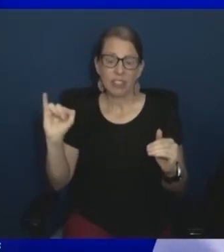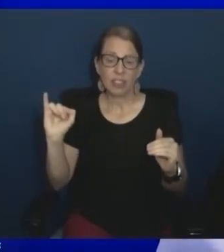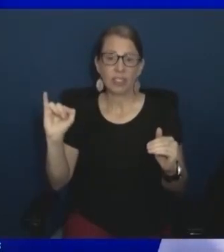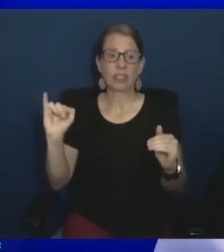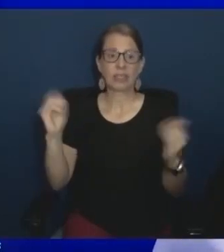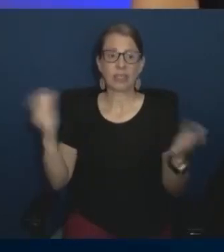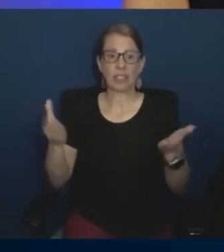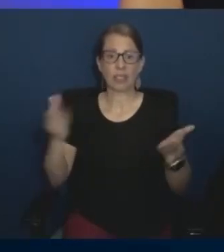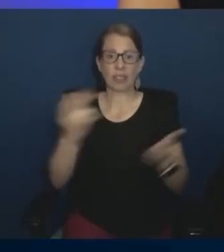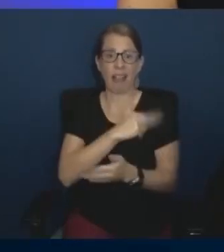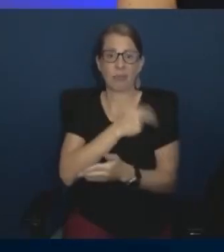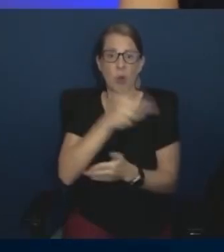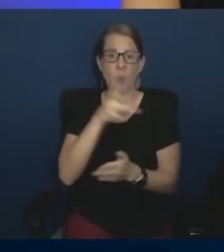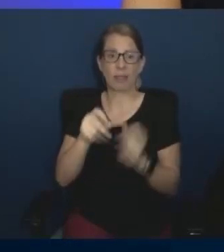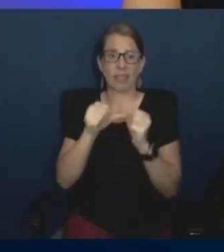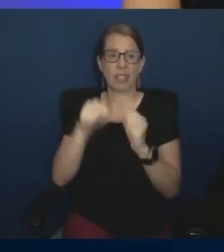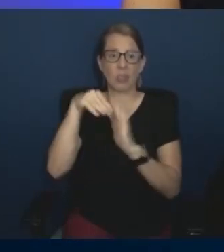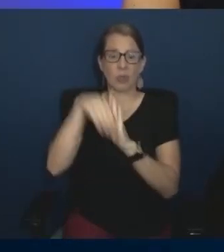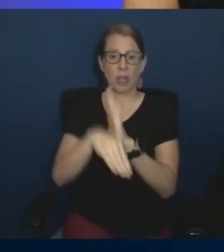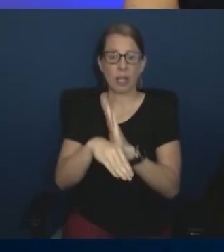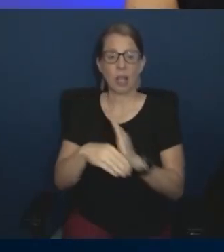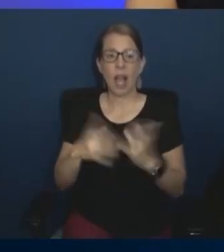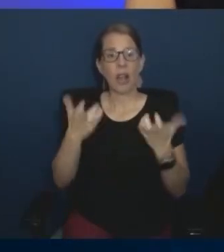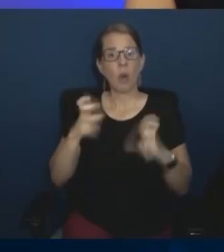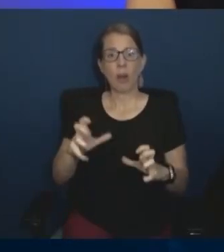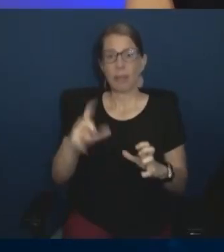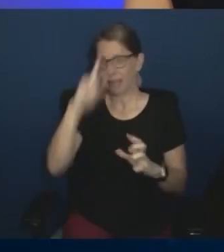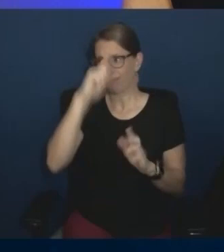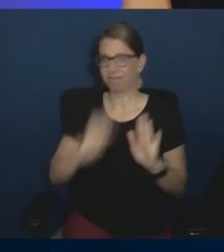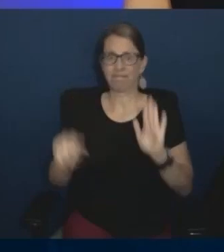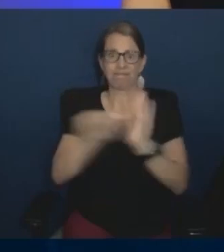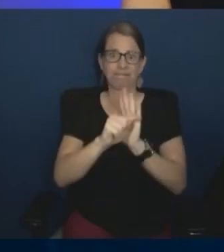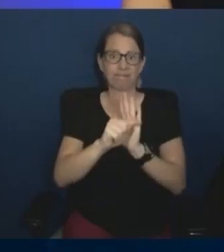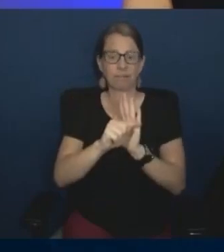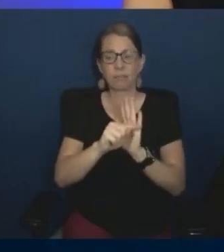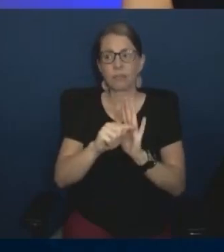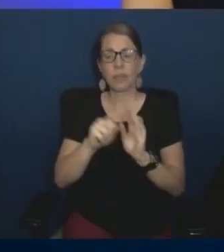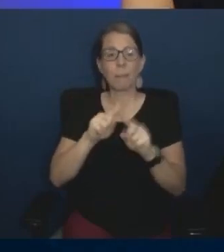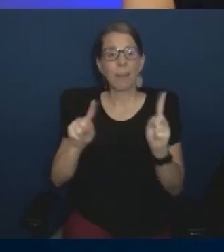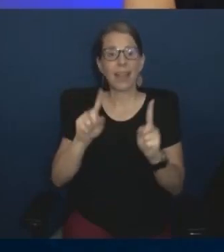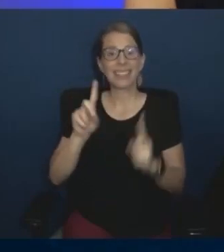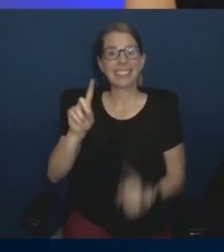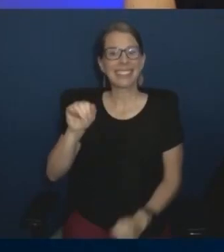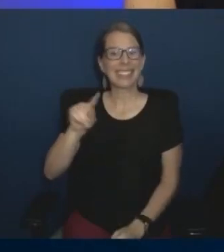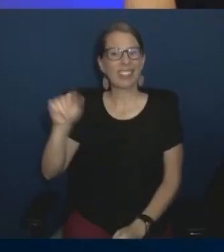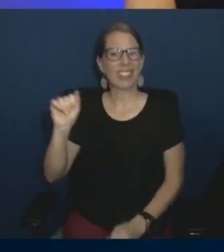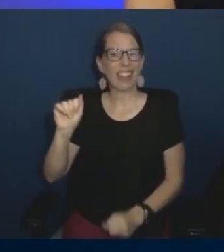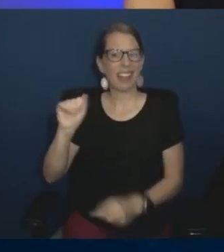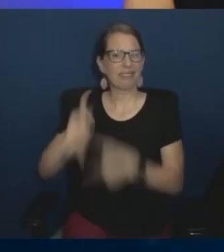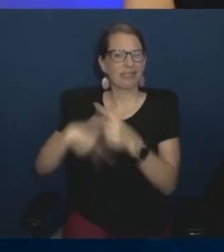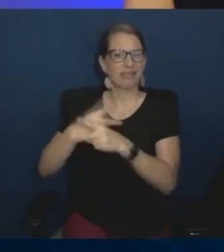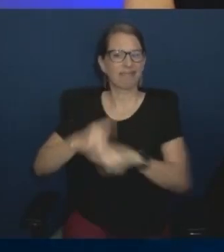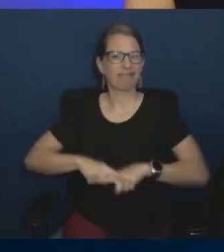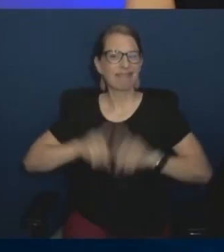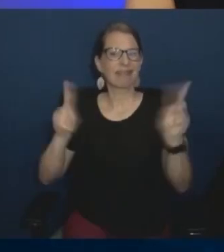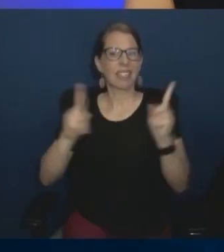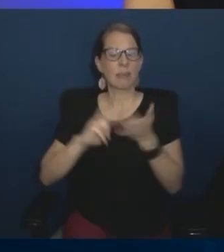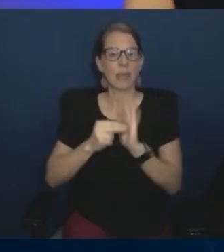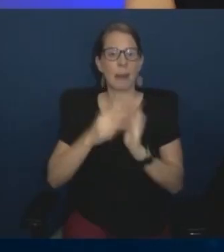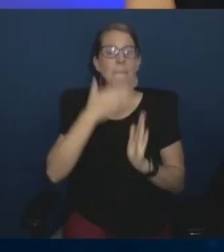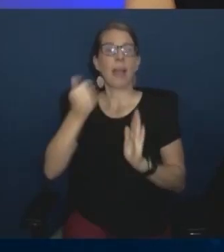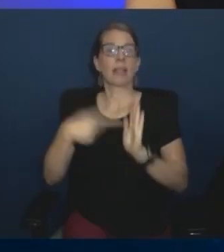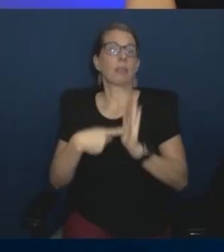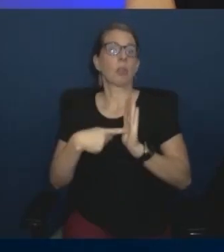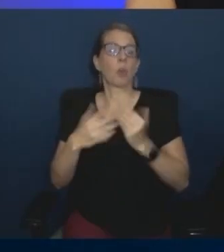to go down. And I don't like to be the downer, Dr. Hawkinson, but when we talk about Delta is different, it seems like it's best demonstrated when we talk about this